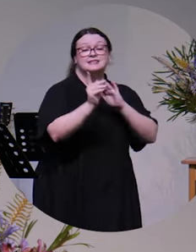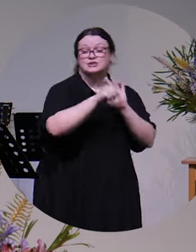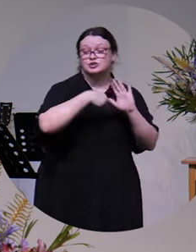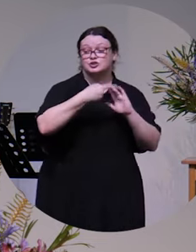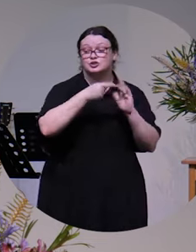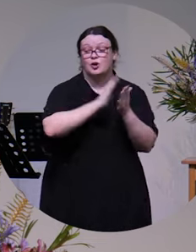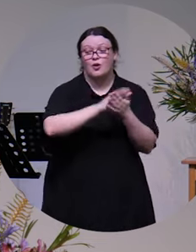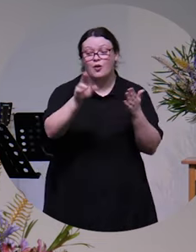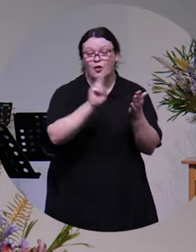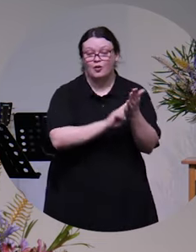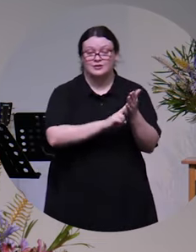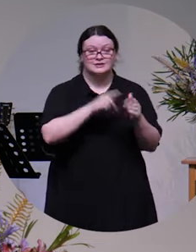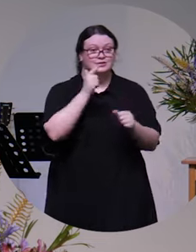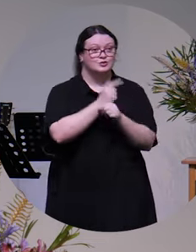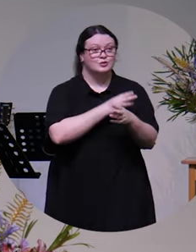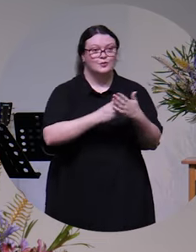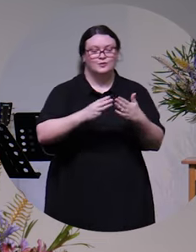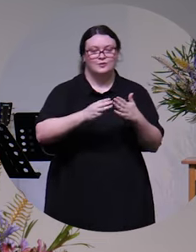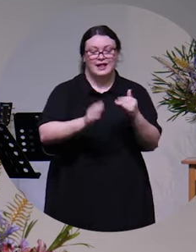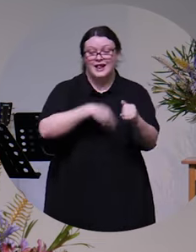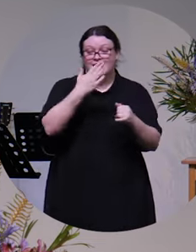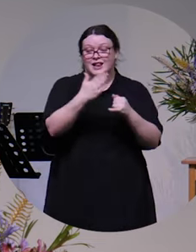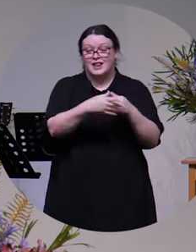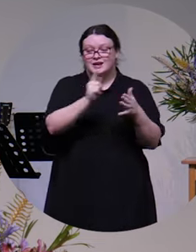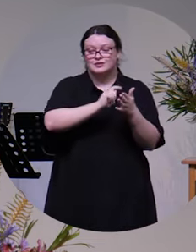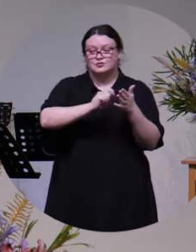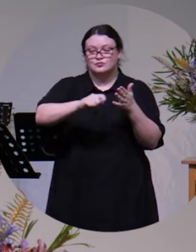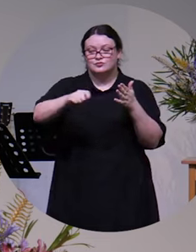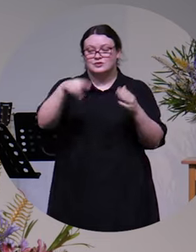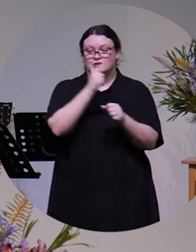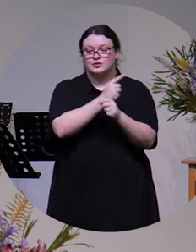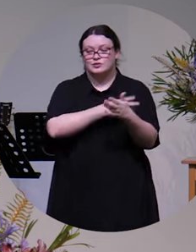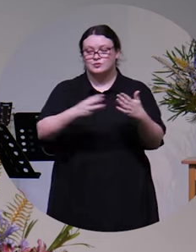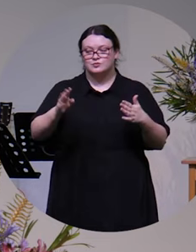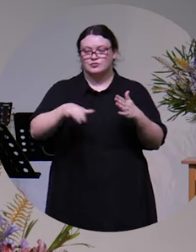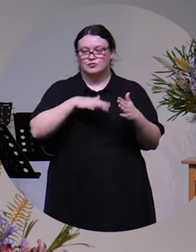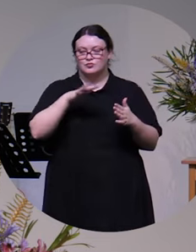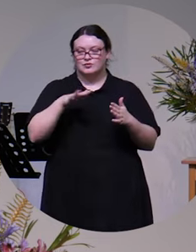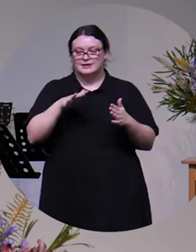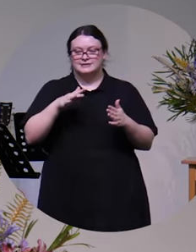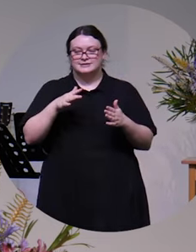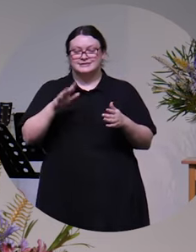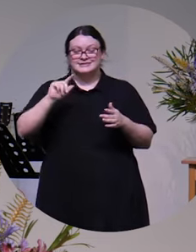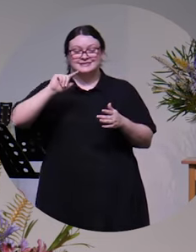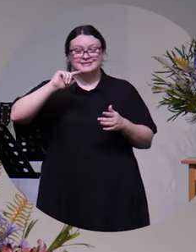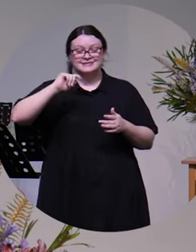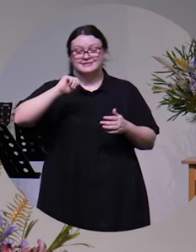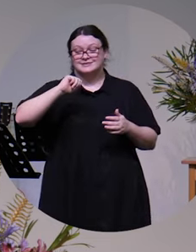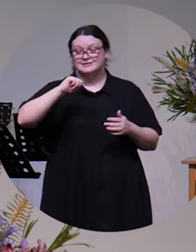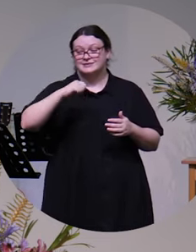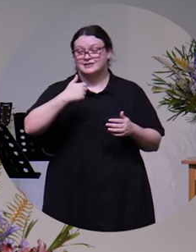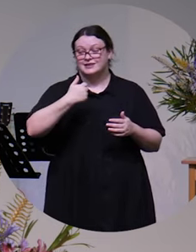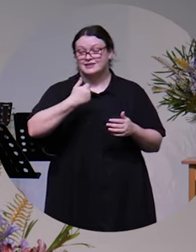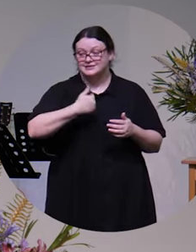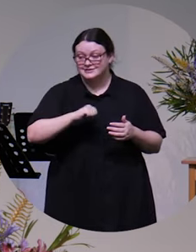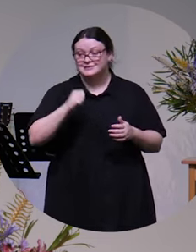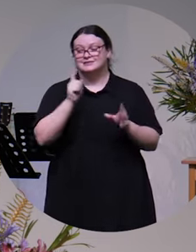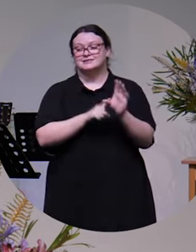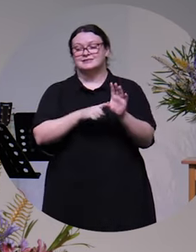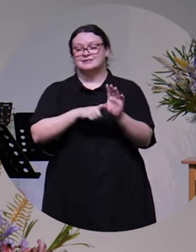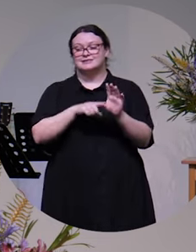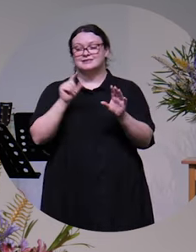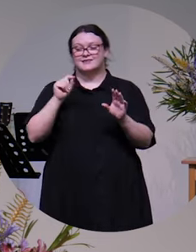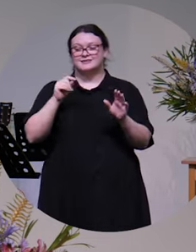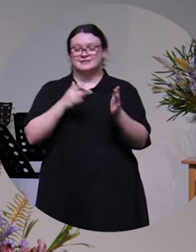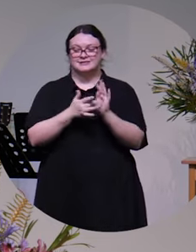a new way of understanding who Jesus was and continues to be. In this, there are strong echoes to the